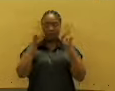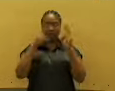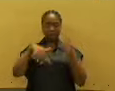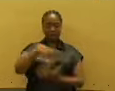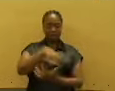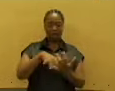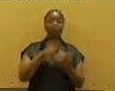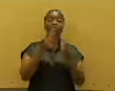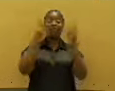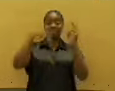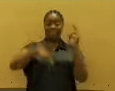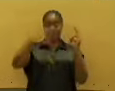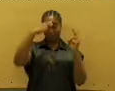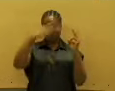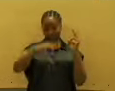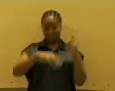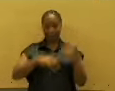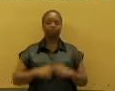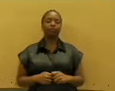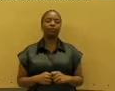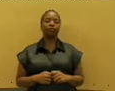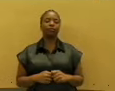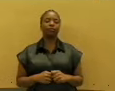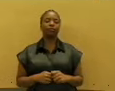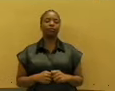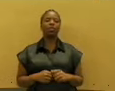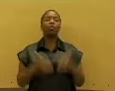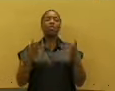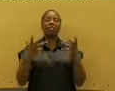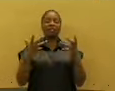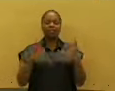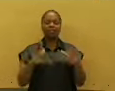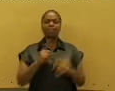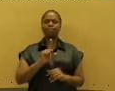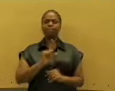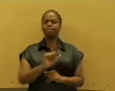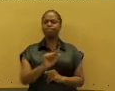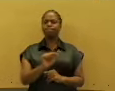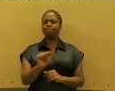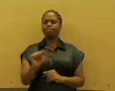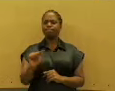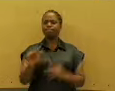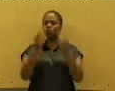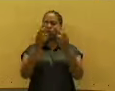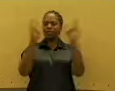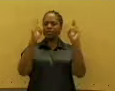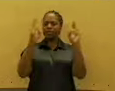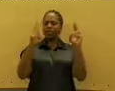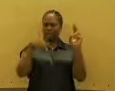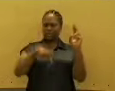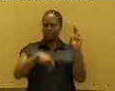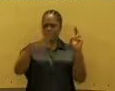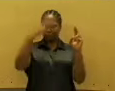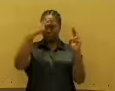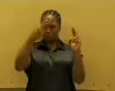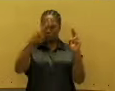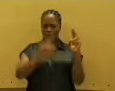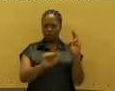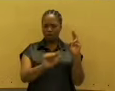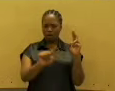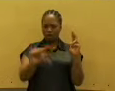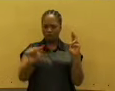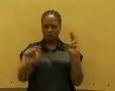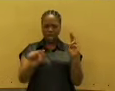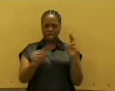Pretoria, So we did pilot the Social Justice Barometer at the University of Pretoria with our volunteers, and then we created a